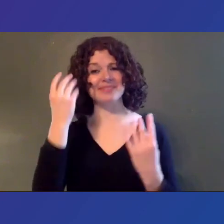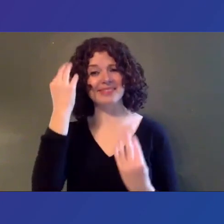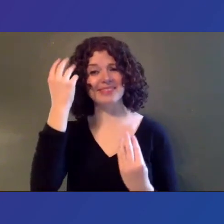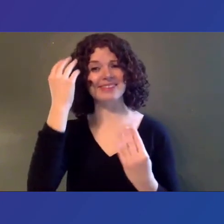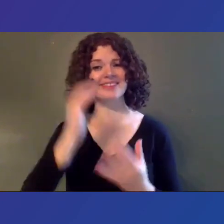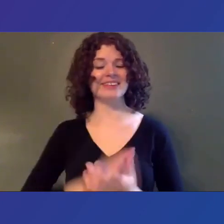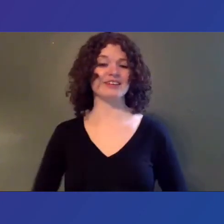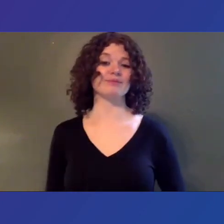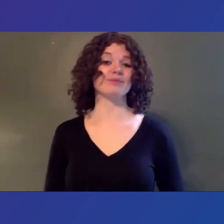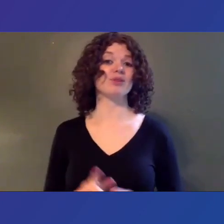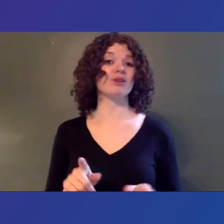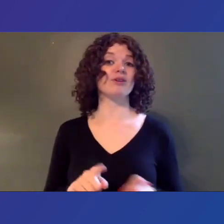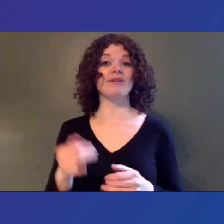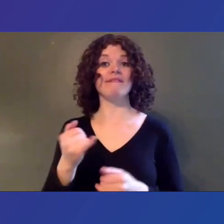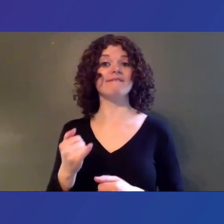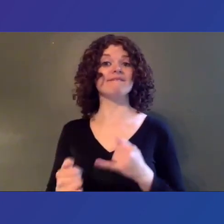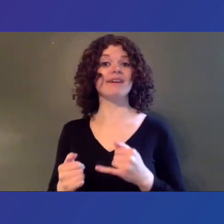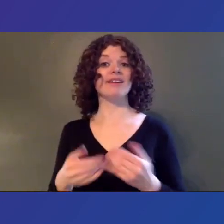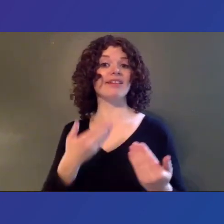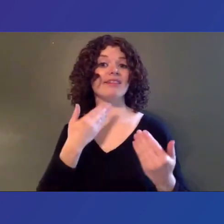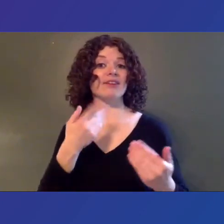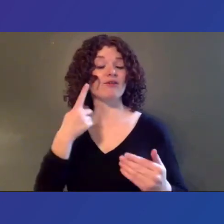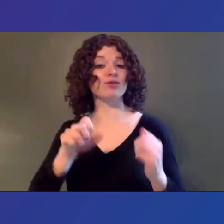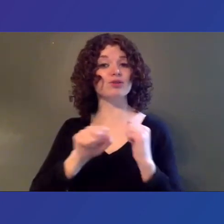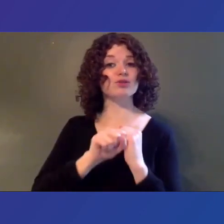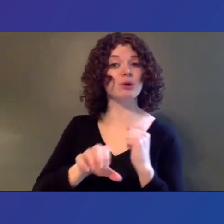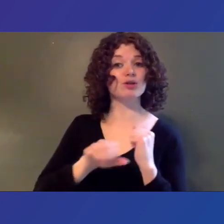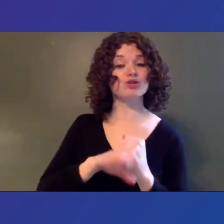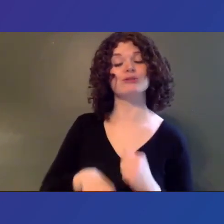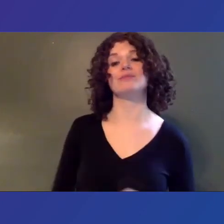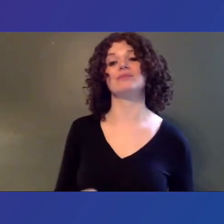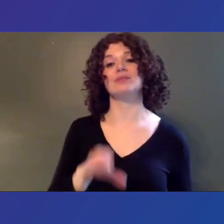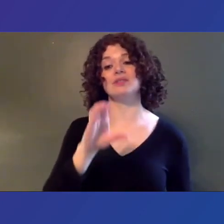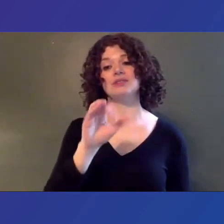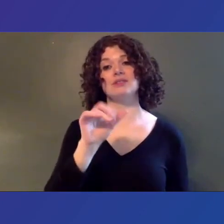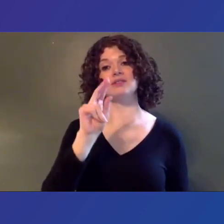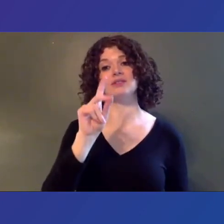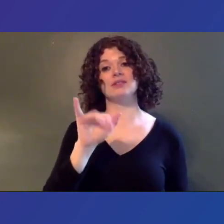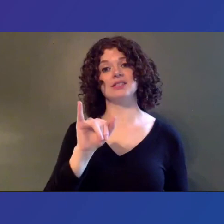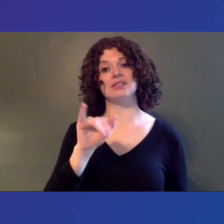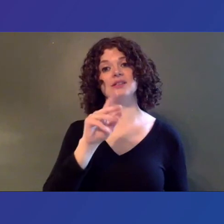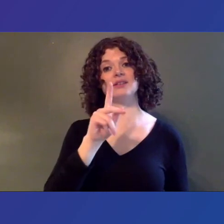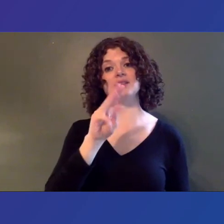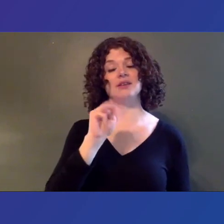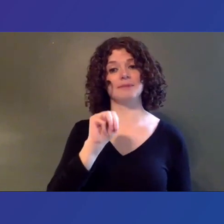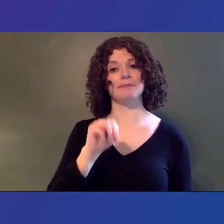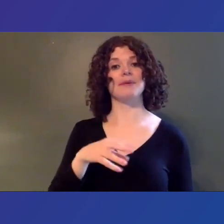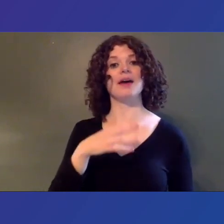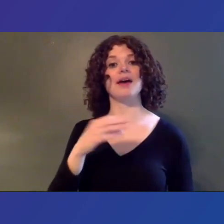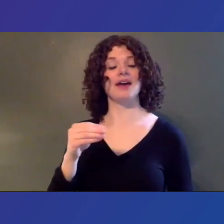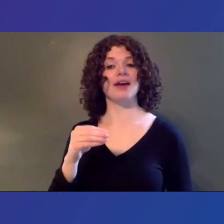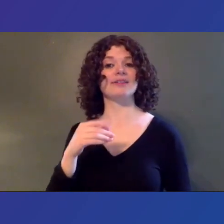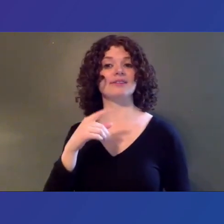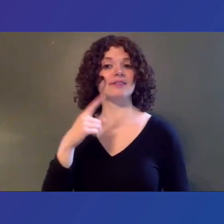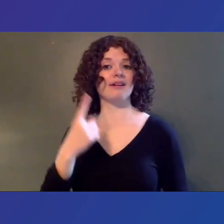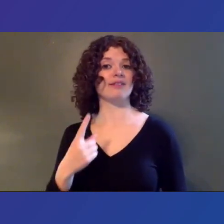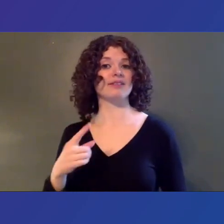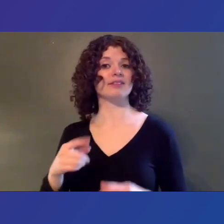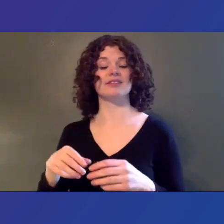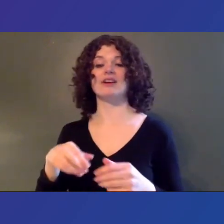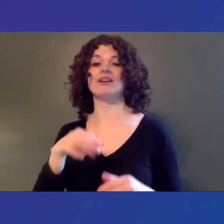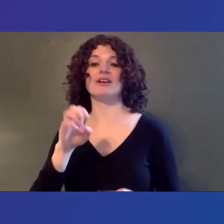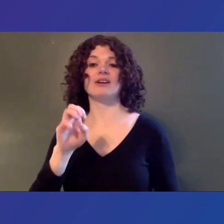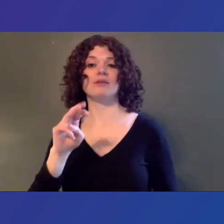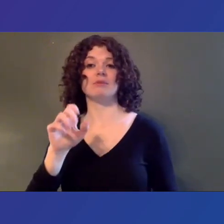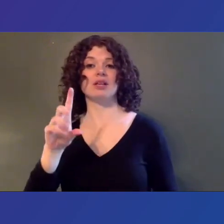Also, a final thank you to our sponsors, to Cindy Kim from Biscardi Center and Alicia Bescher, Emilio Garcia from